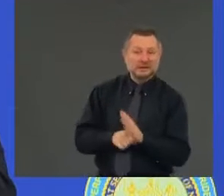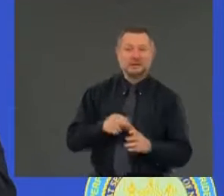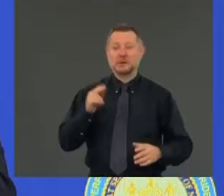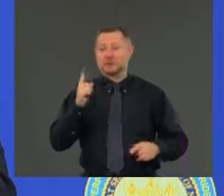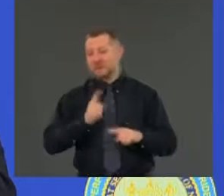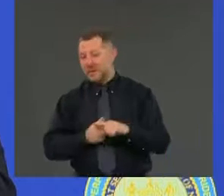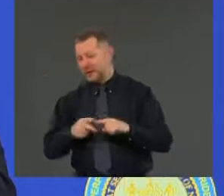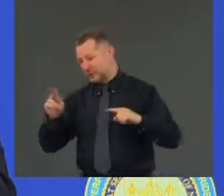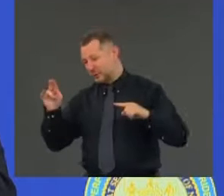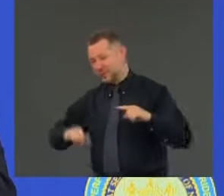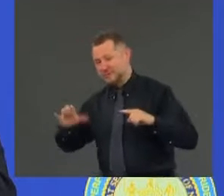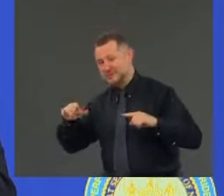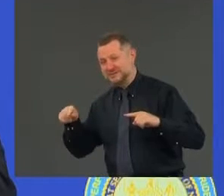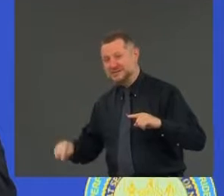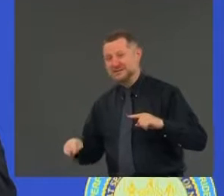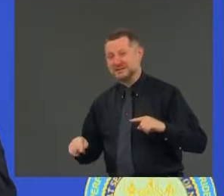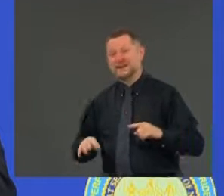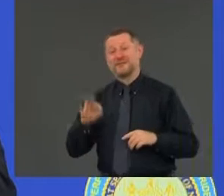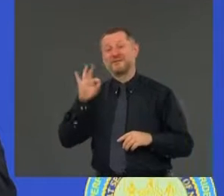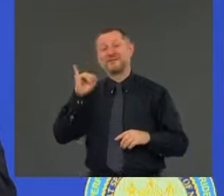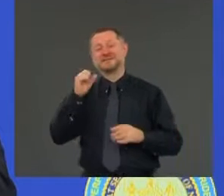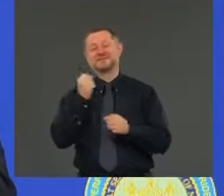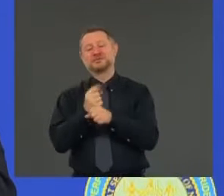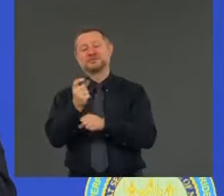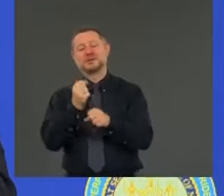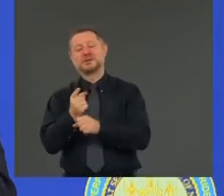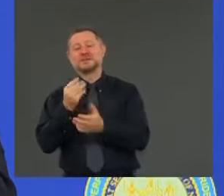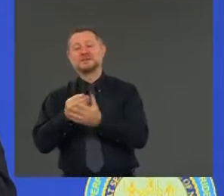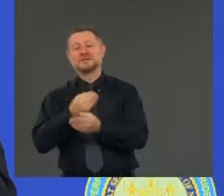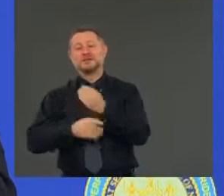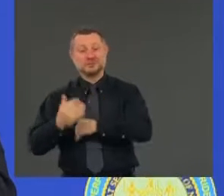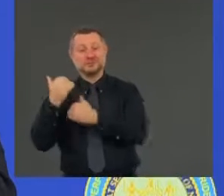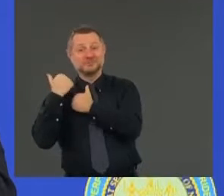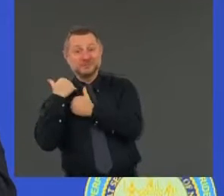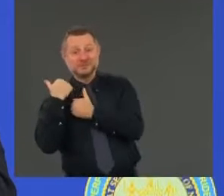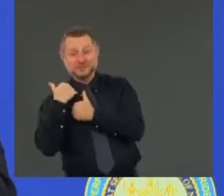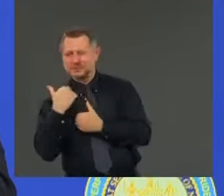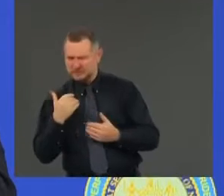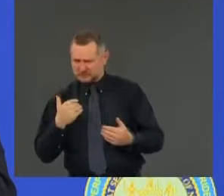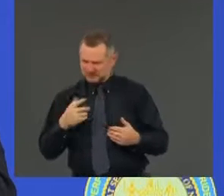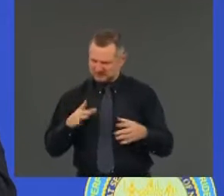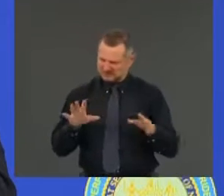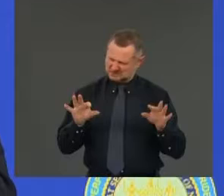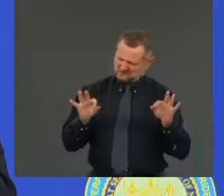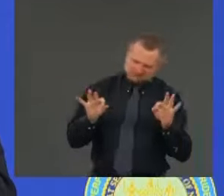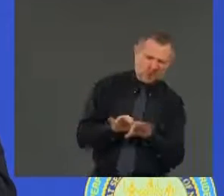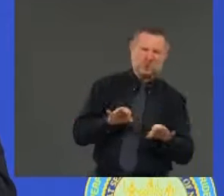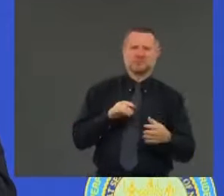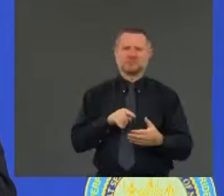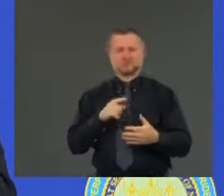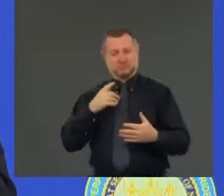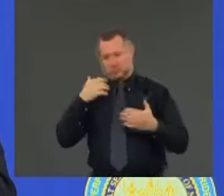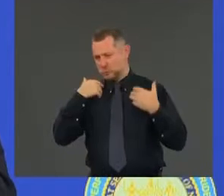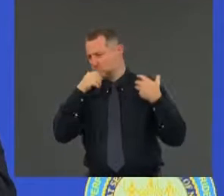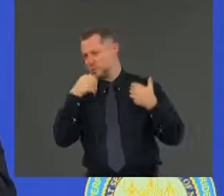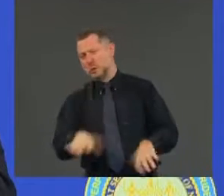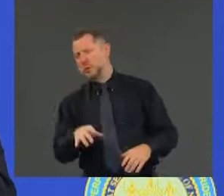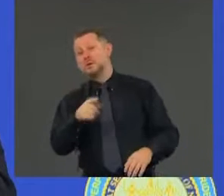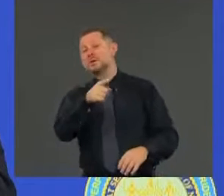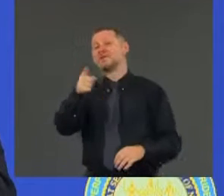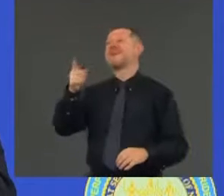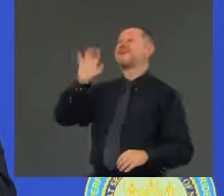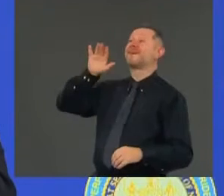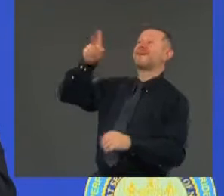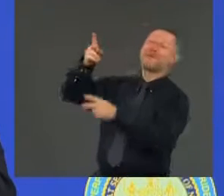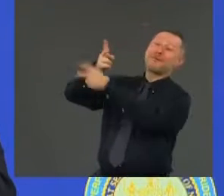fiscal responsibility is very important here. We don't want to create more debt than the state